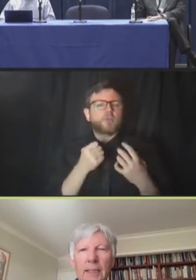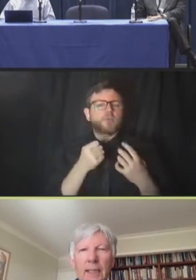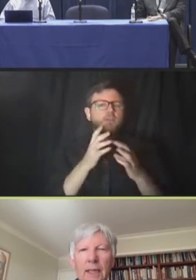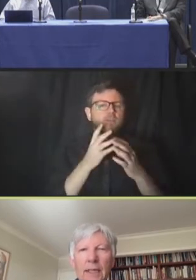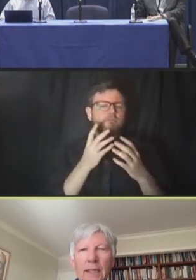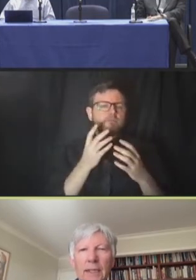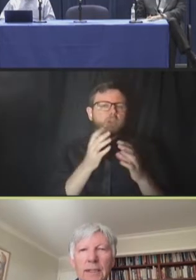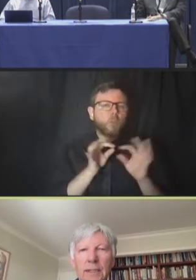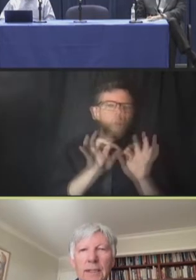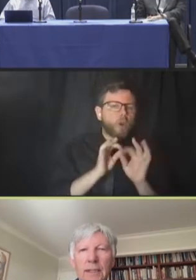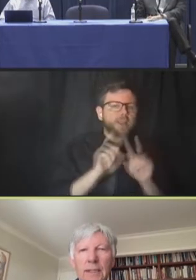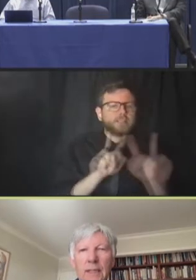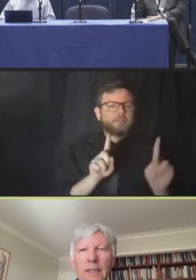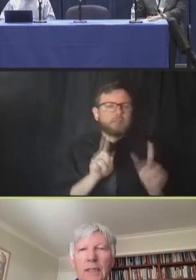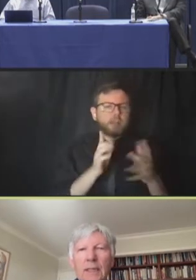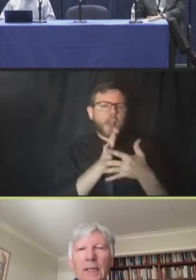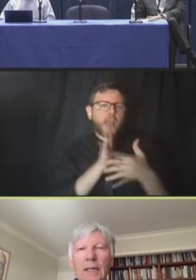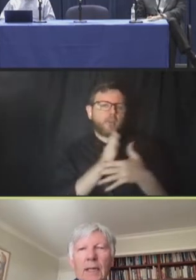ahead,